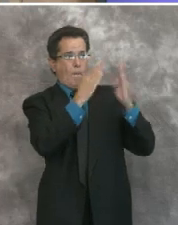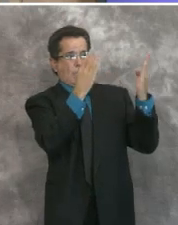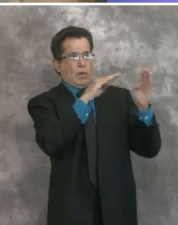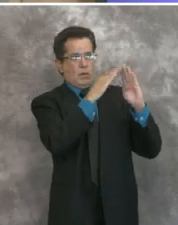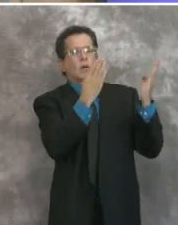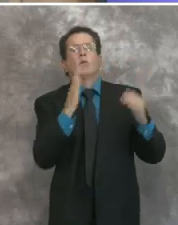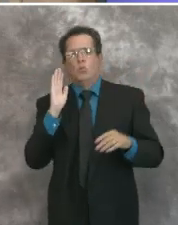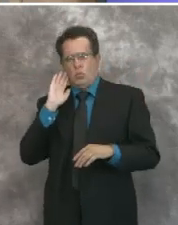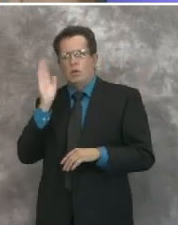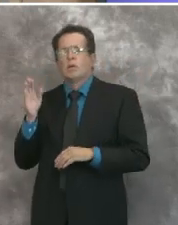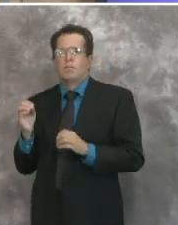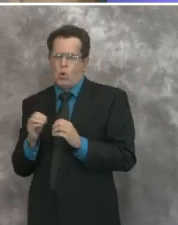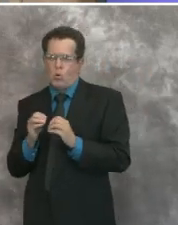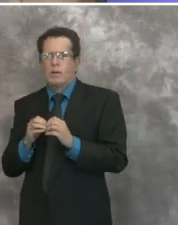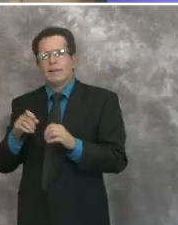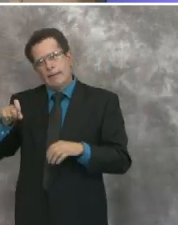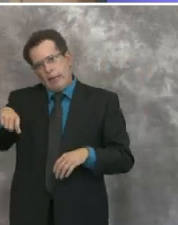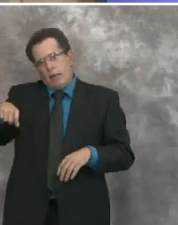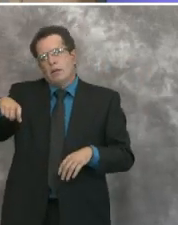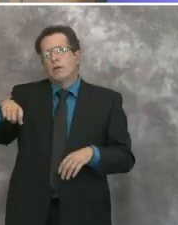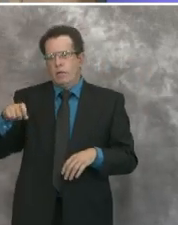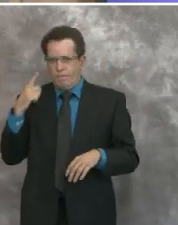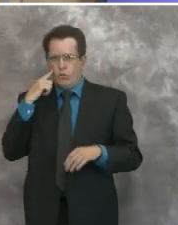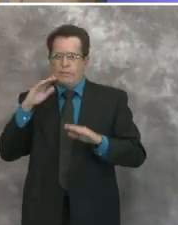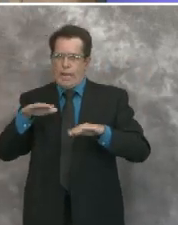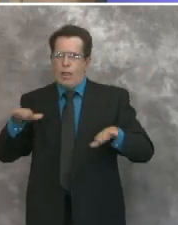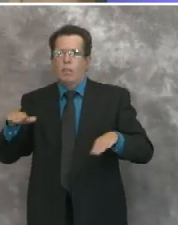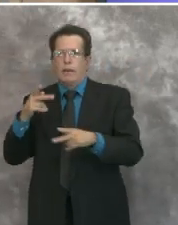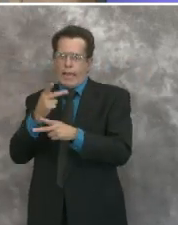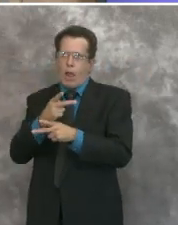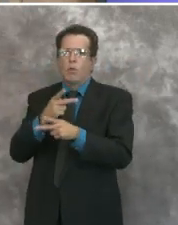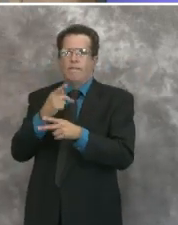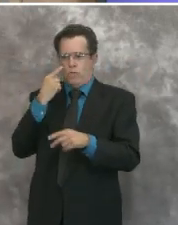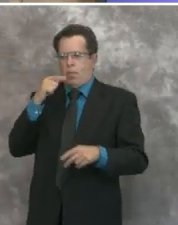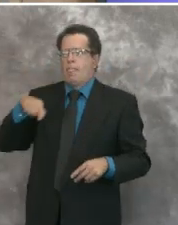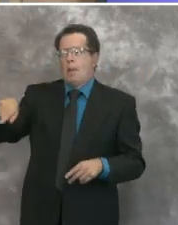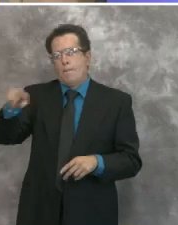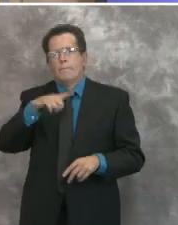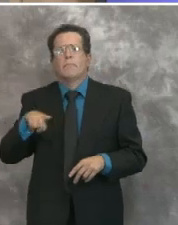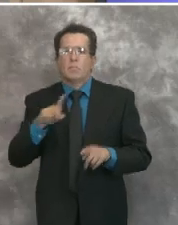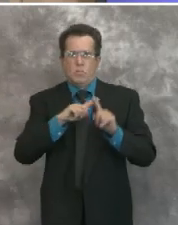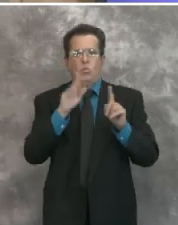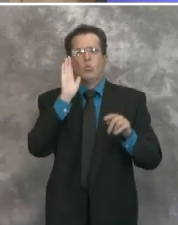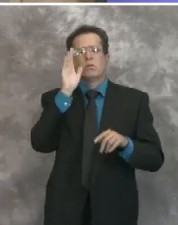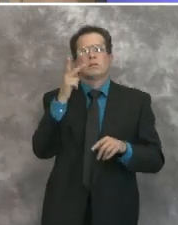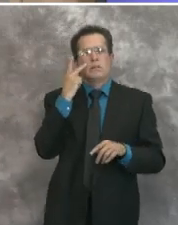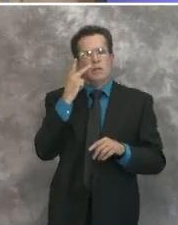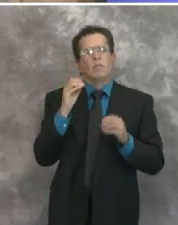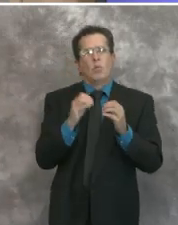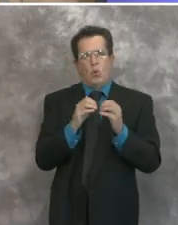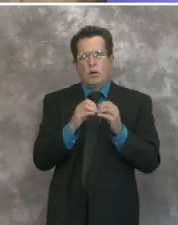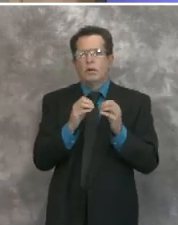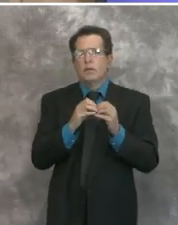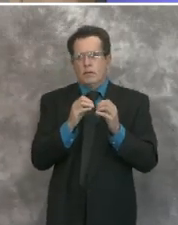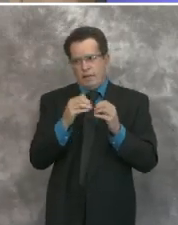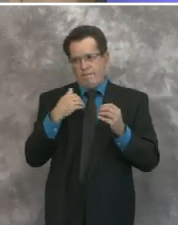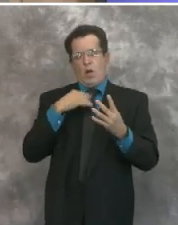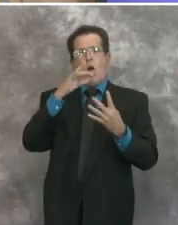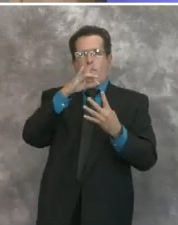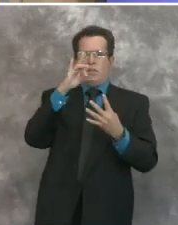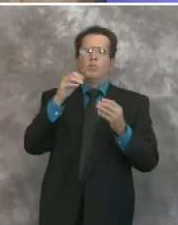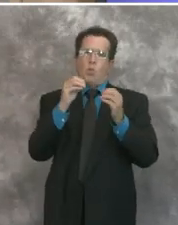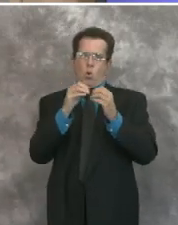workers working, and there will be a greater need for child care for those essential workers. And so I think you'll continue to see those options and